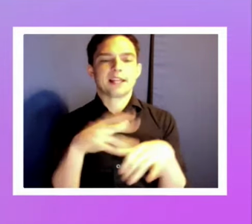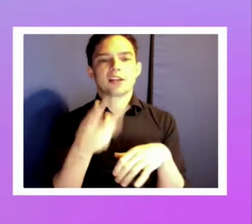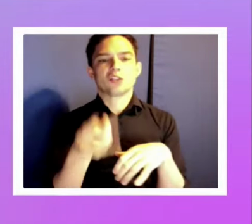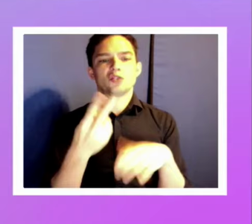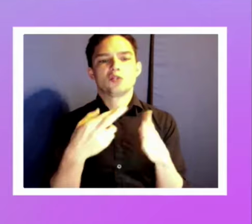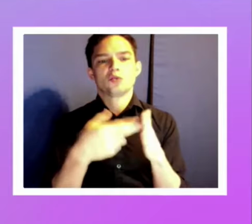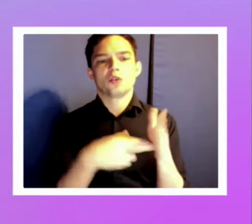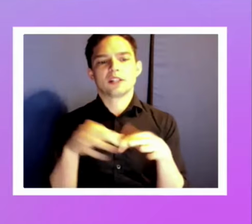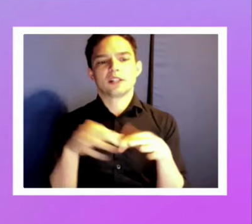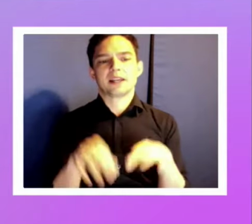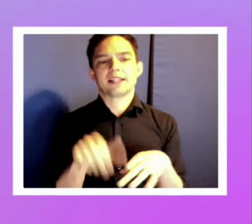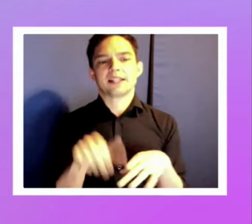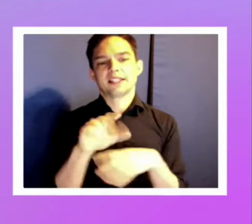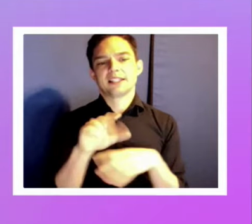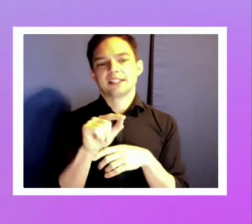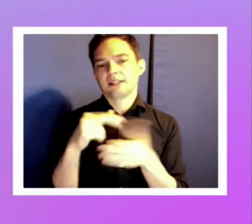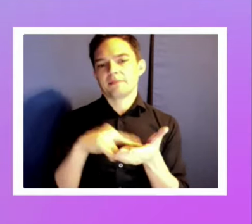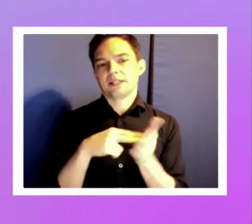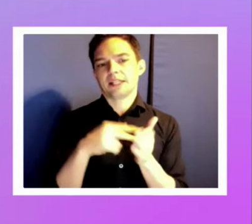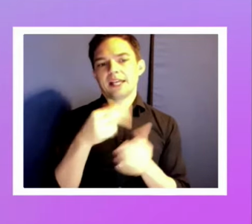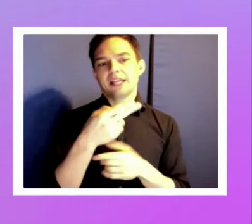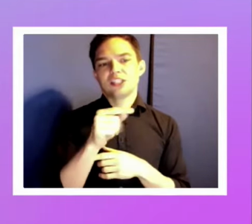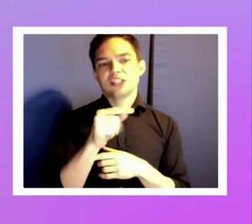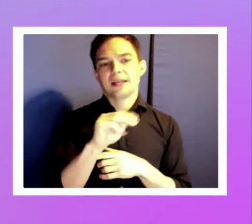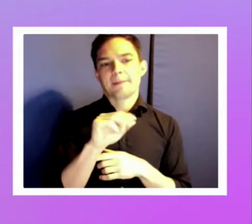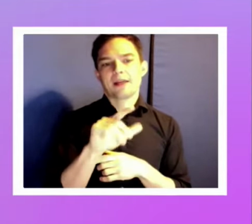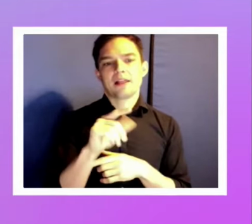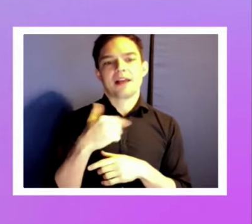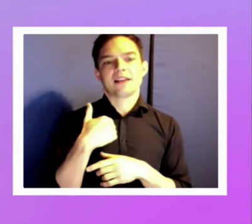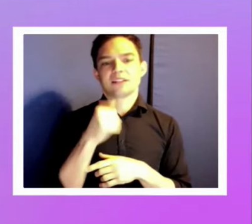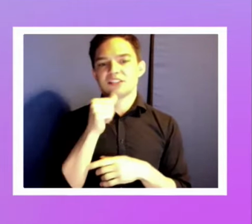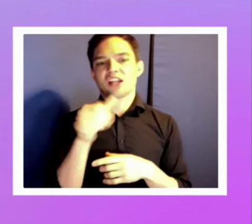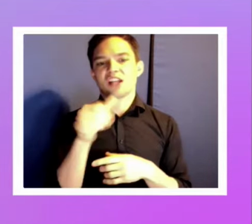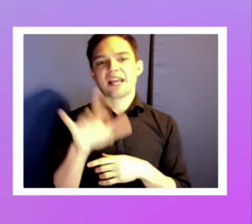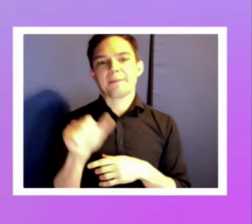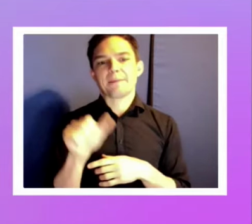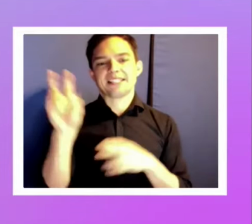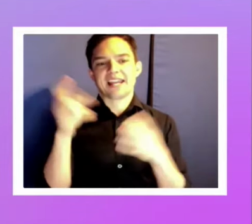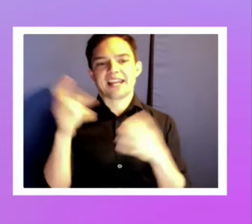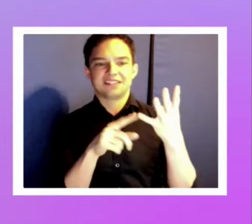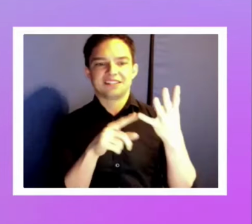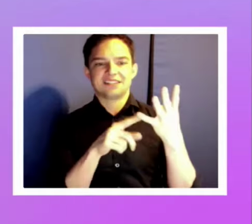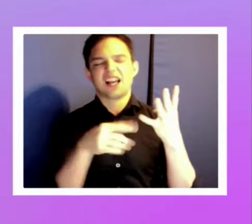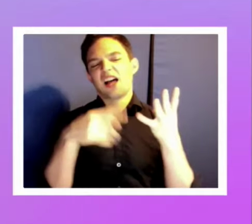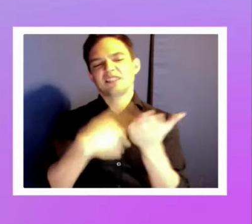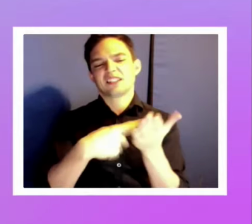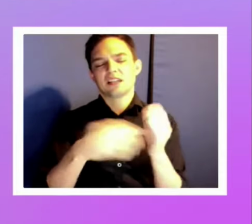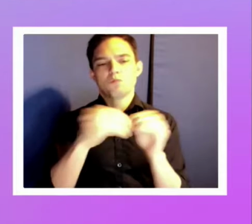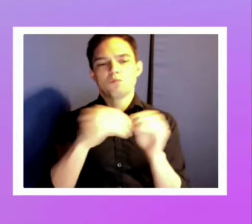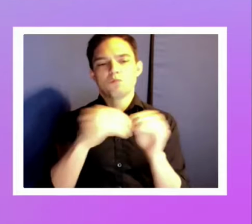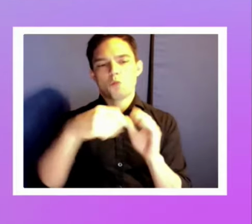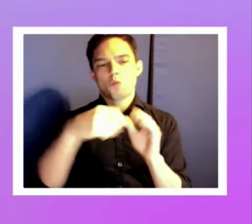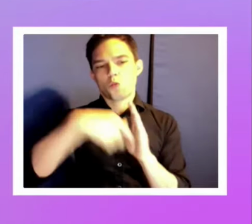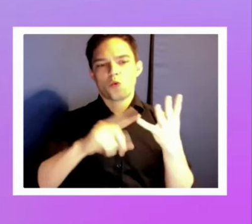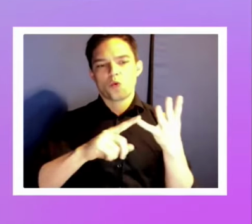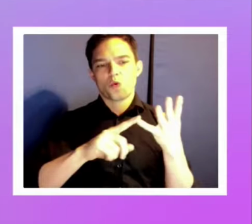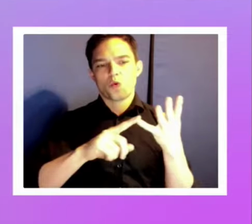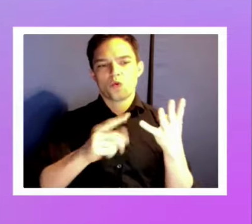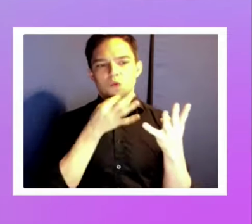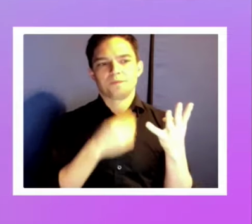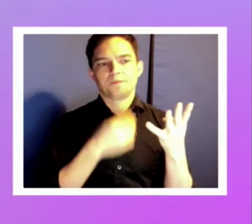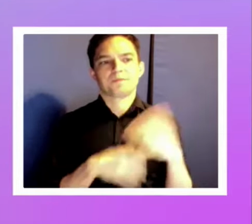explaining ACT is HTML page has non-empty title. And I want to go into that a little bit more.